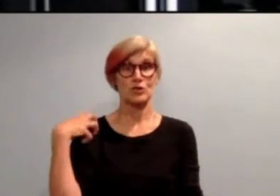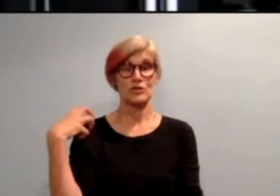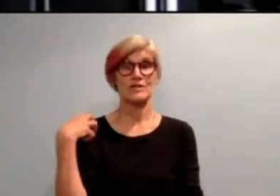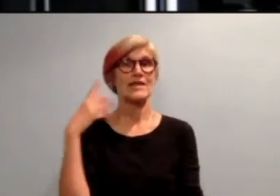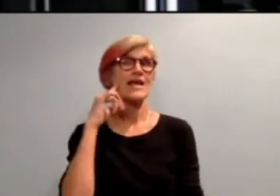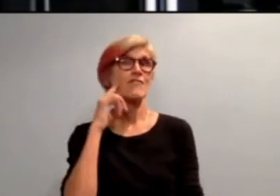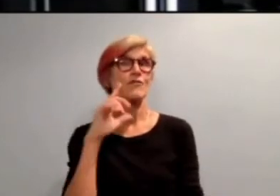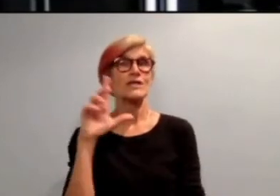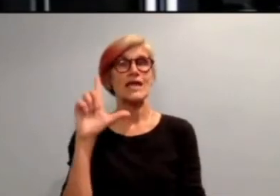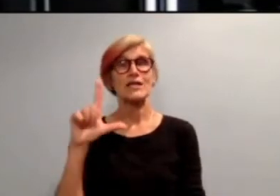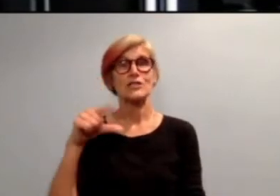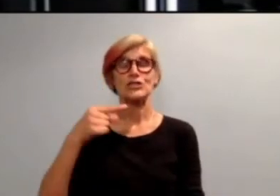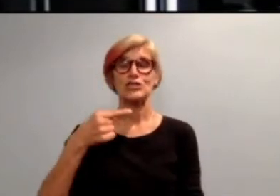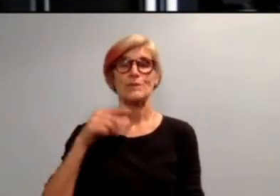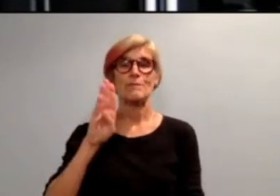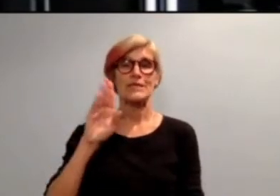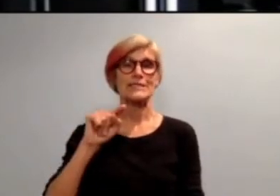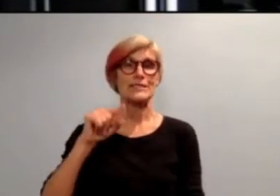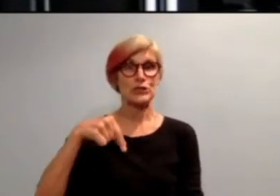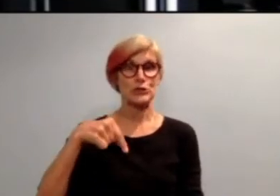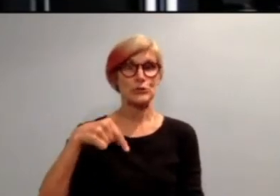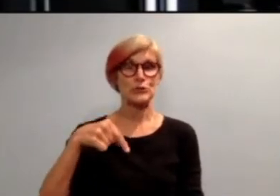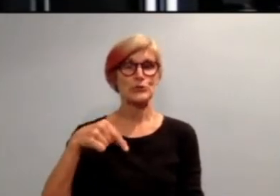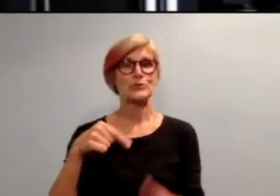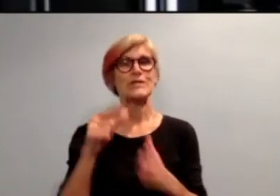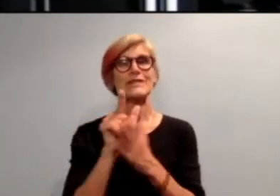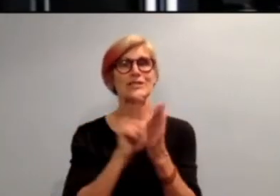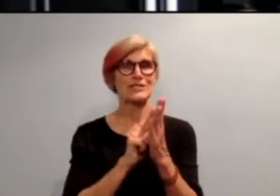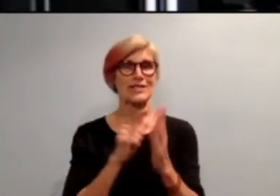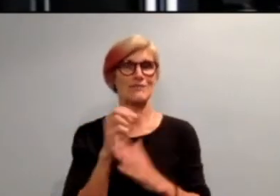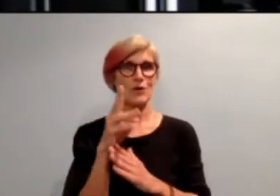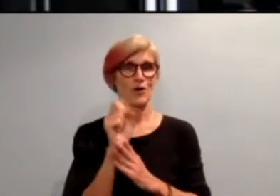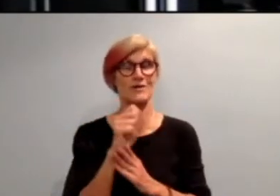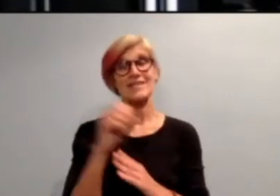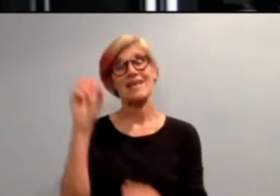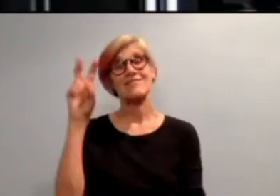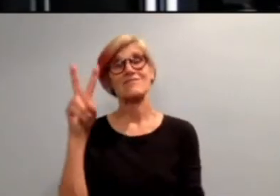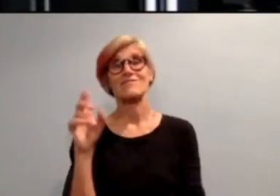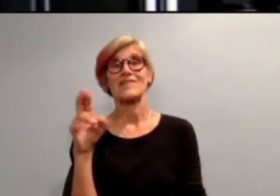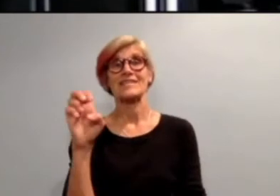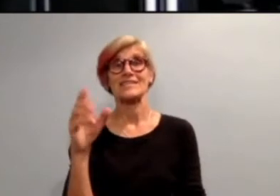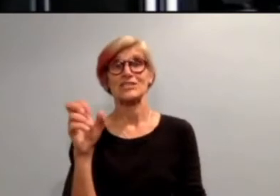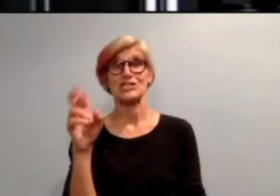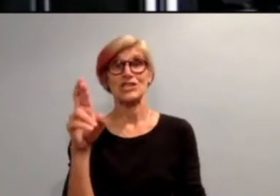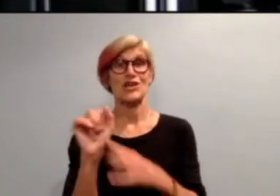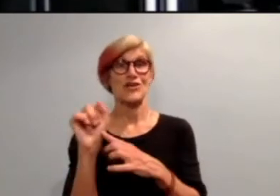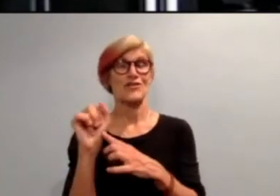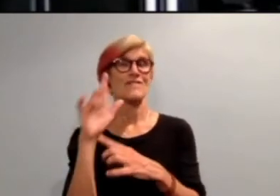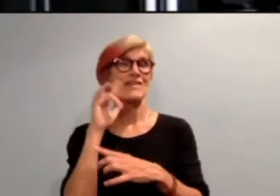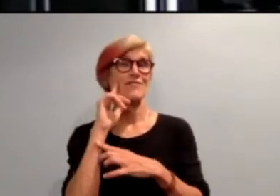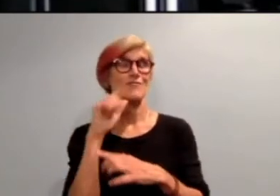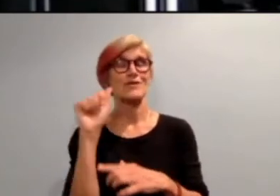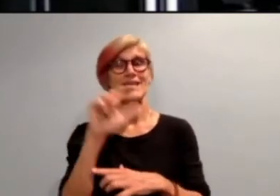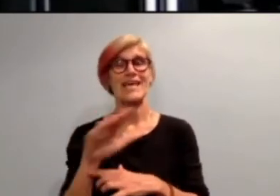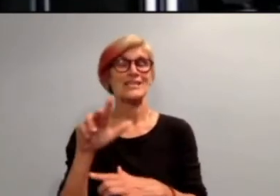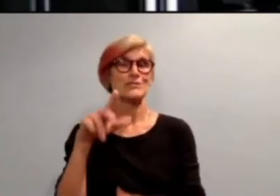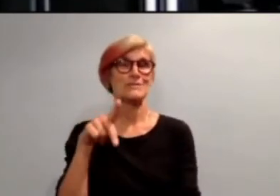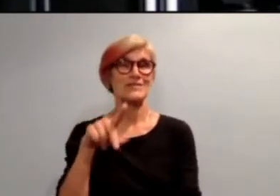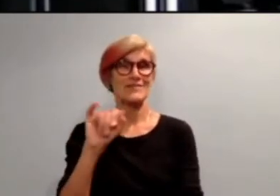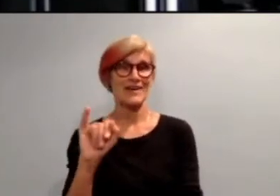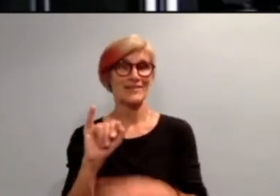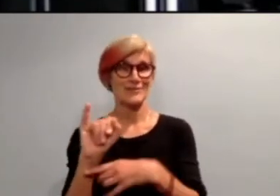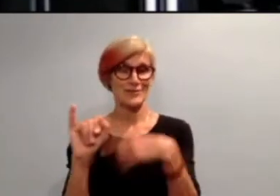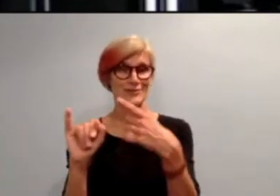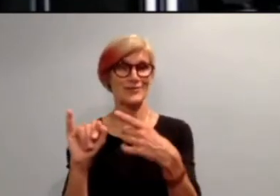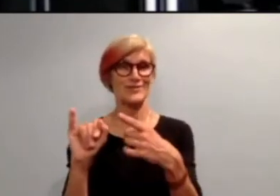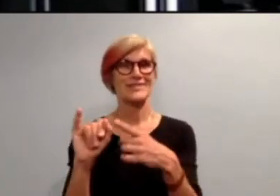LGBTQ Legislative Caucus, as well as vice chair of the California Asian Pacific Islander Legislative Caucus. I'm a proud